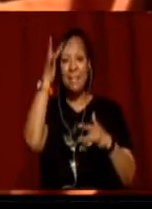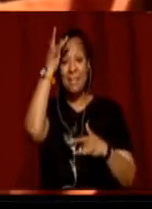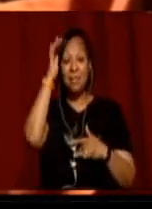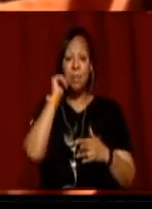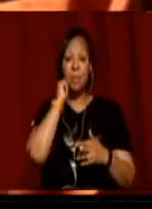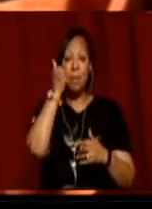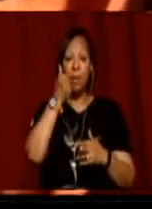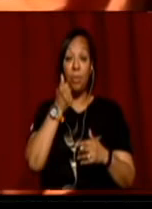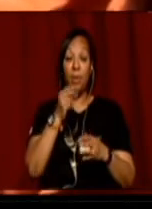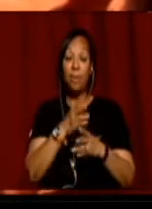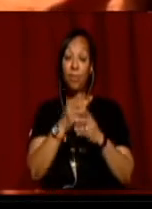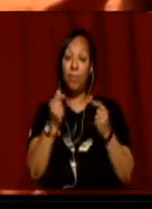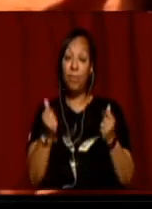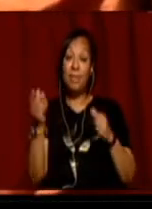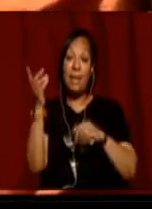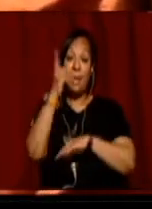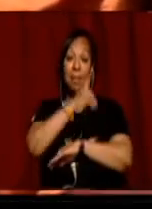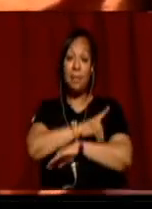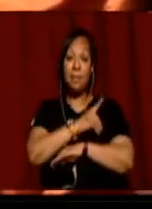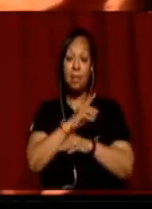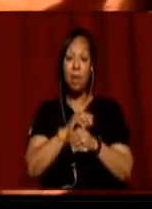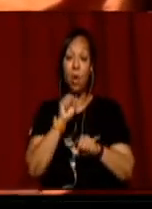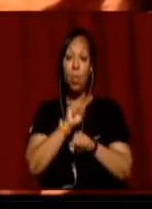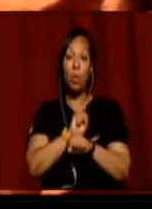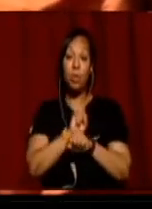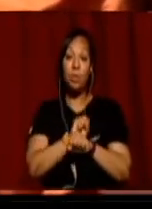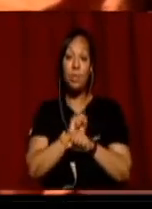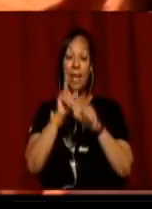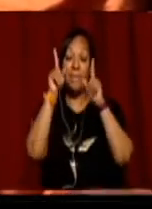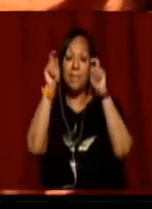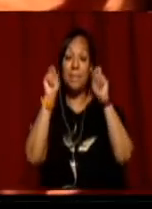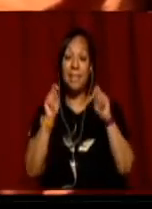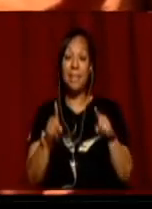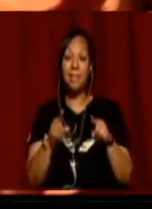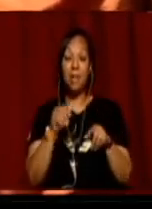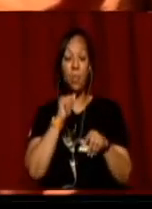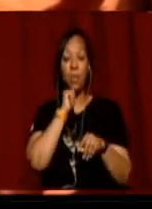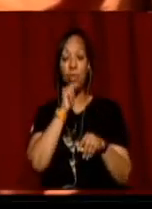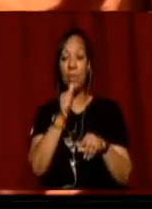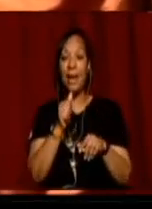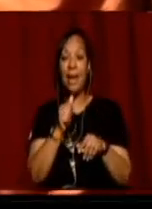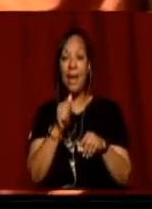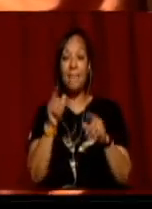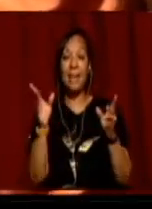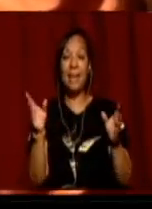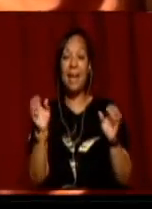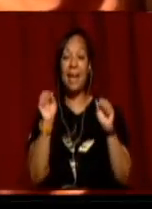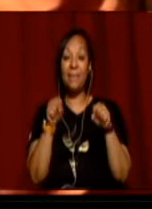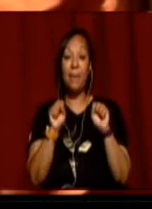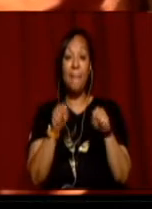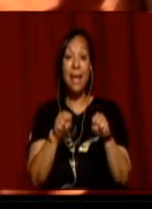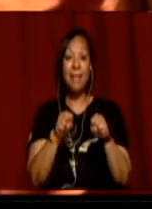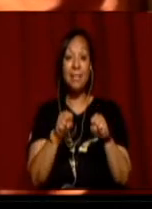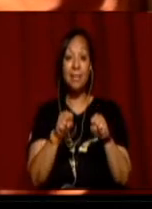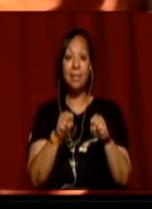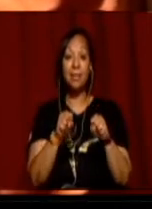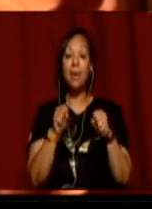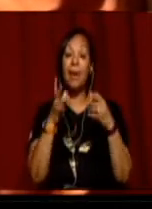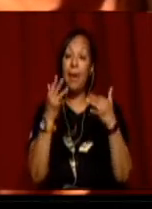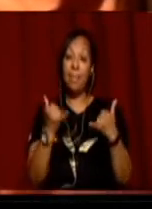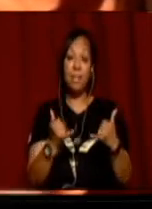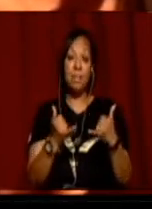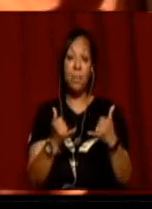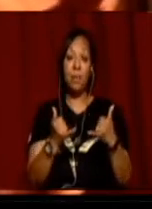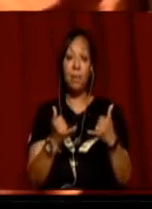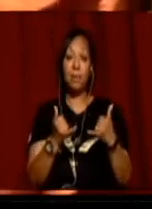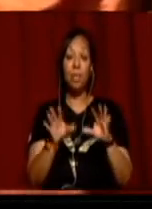few days, workers would have to be tested. And we do not have that kind of capacity at this point to